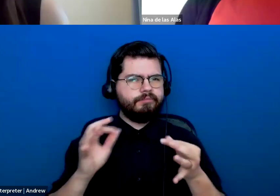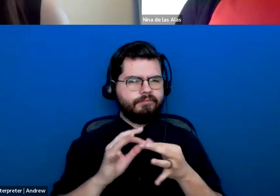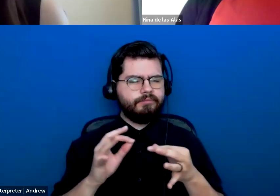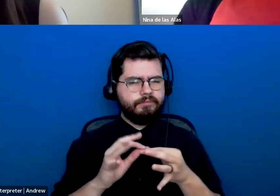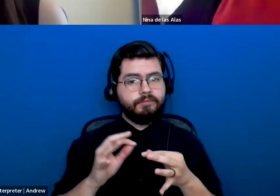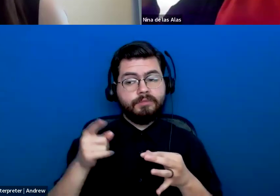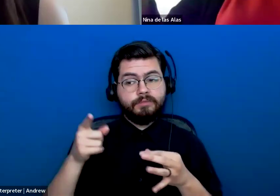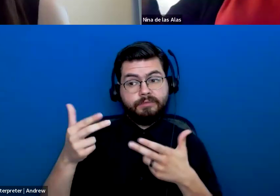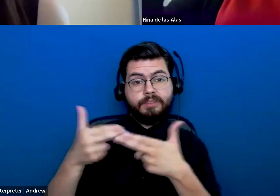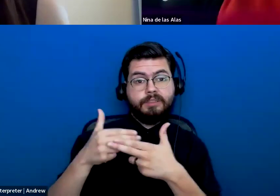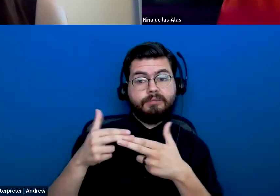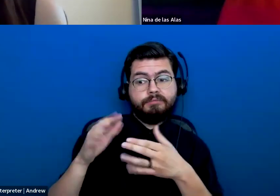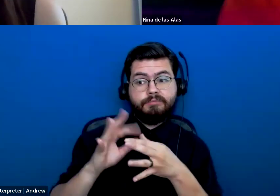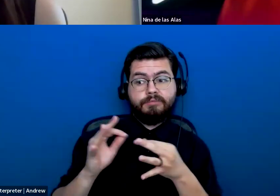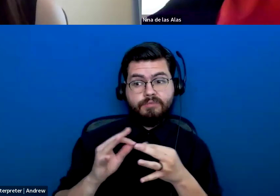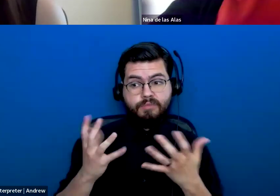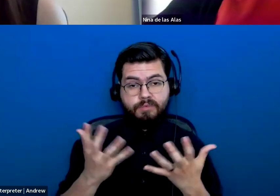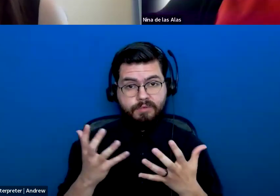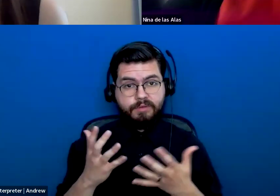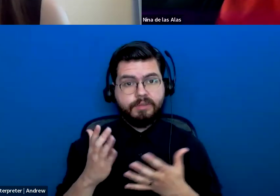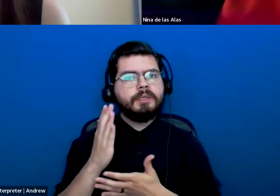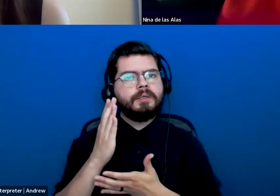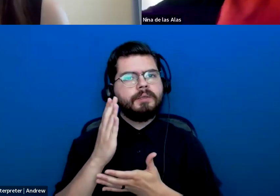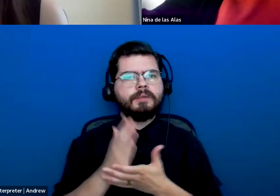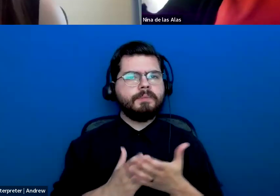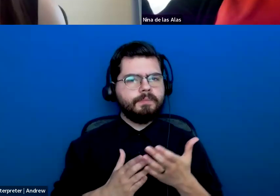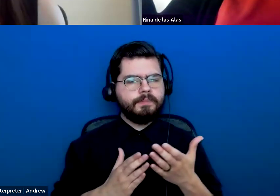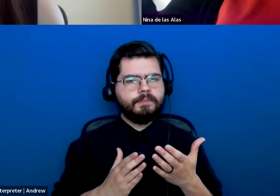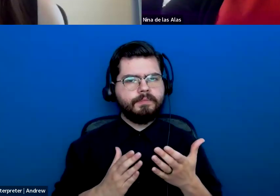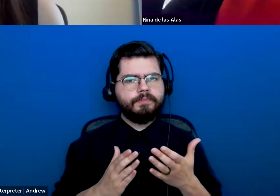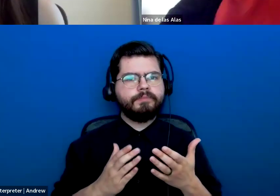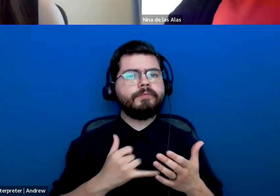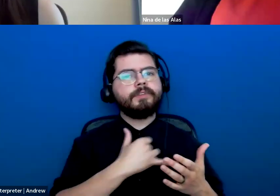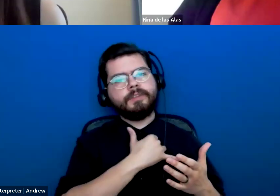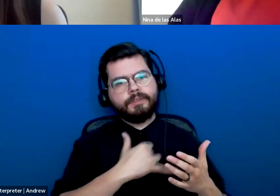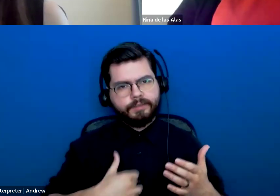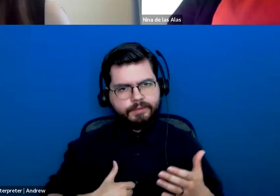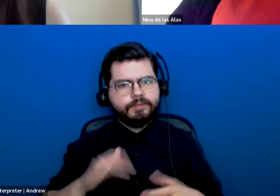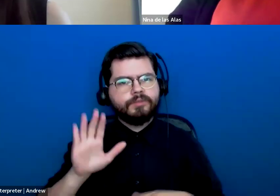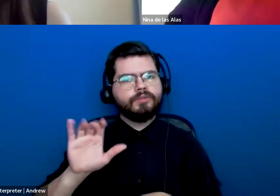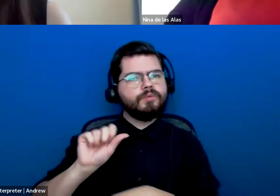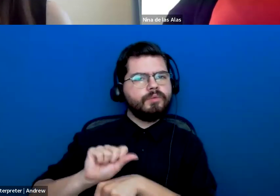one of the slides was about like what some of the what Yale is doing and what